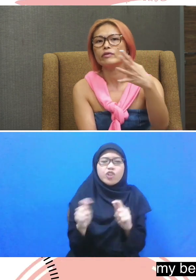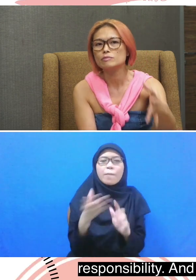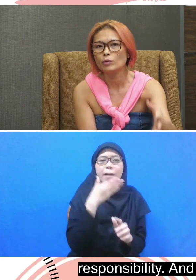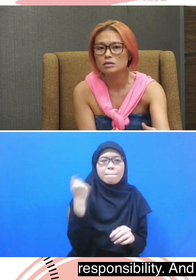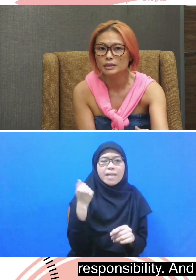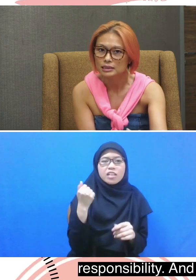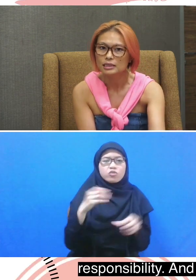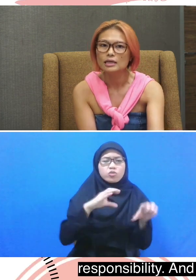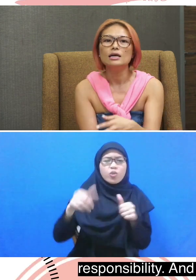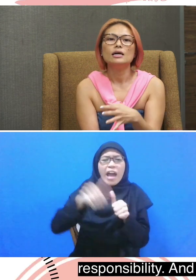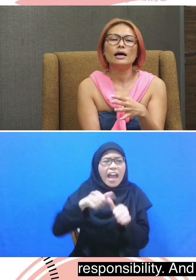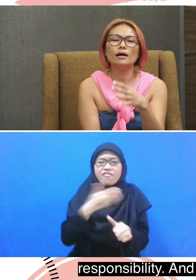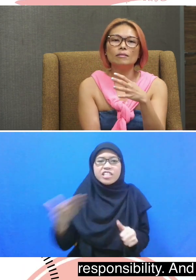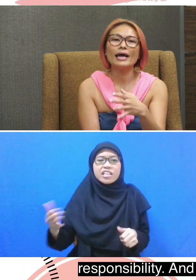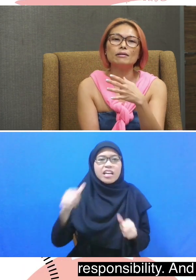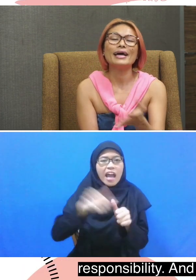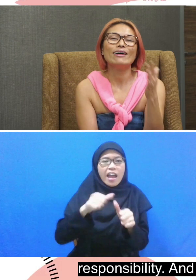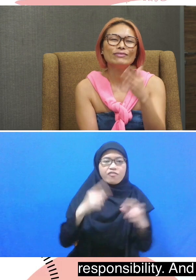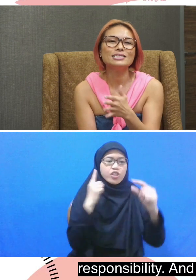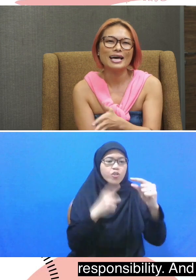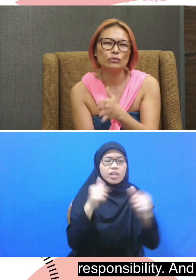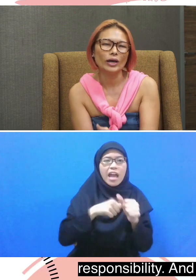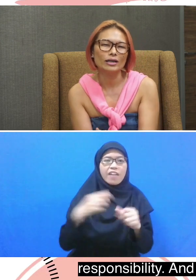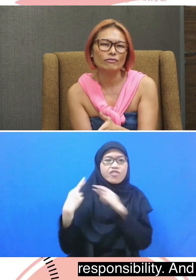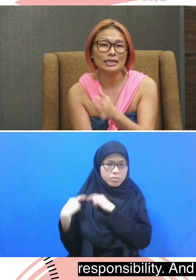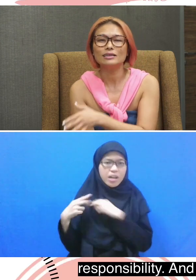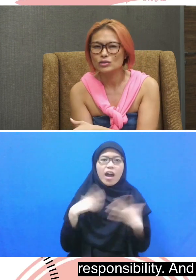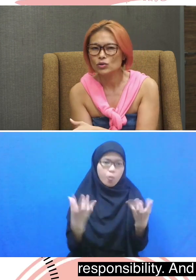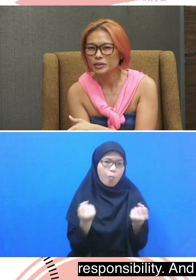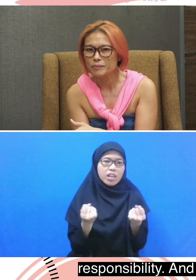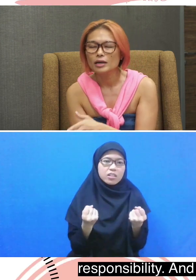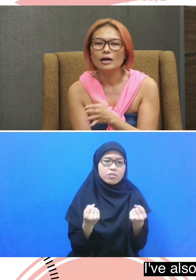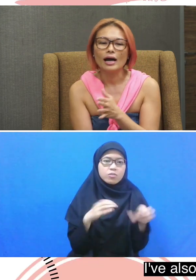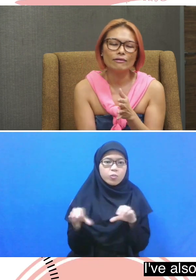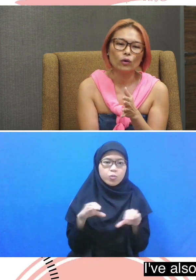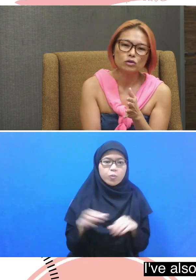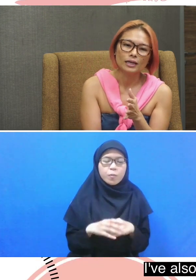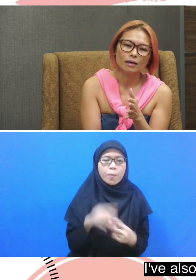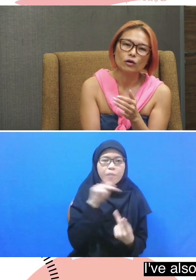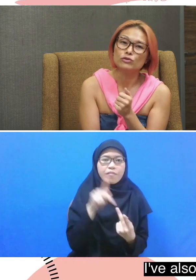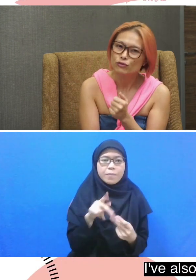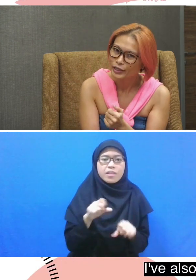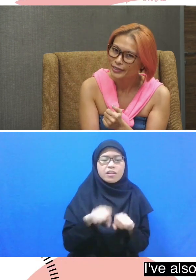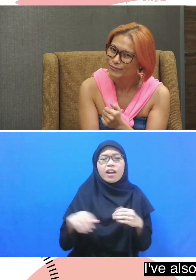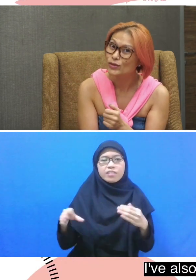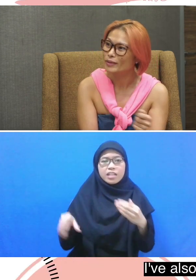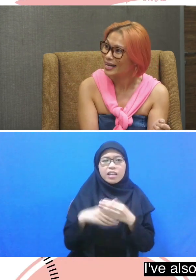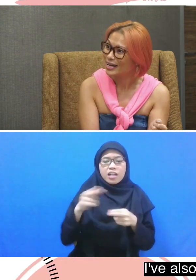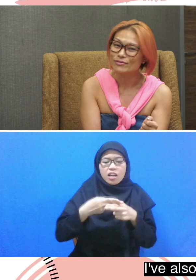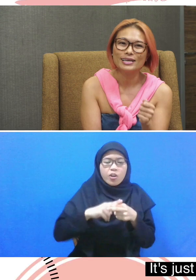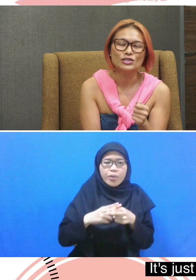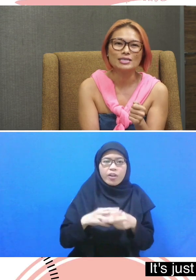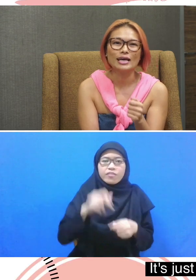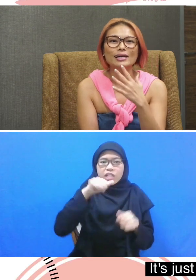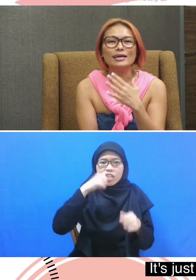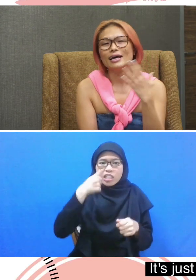every responsibility. And by having this added weight of an eating disorder, I've also become a control freak through my life.